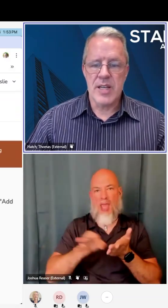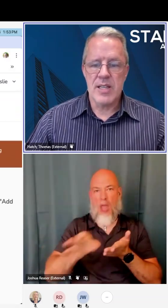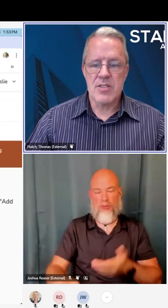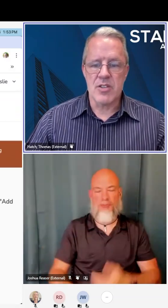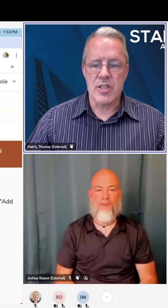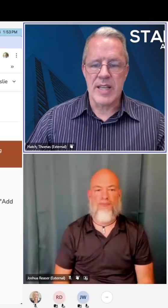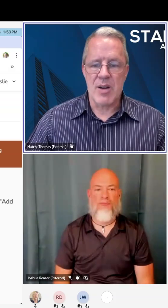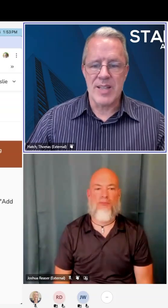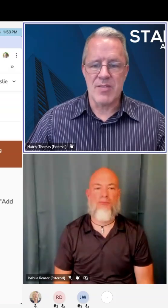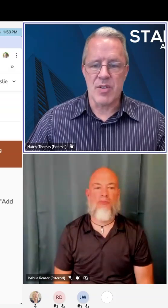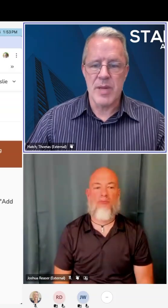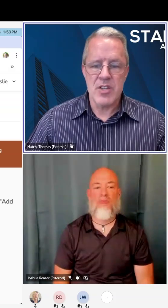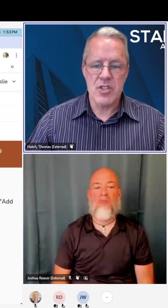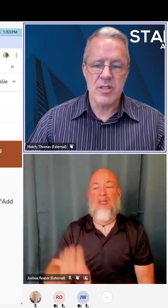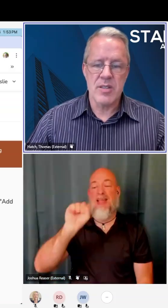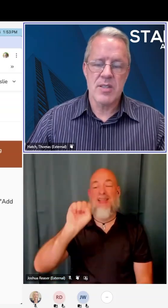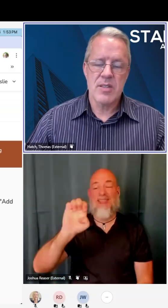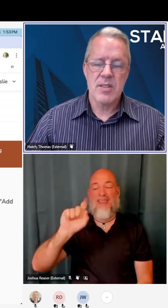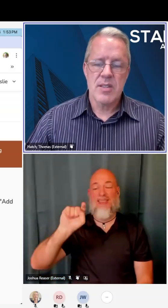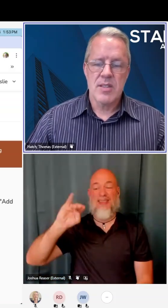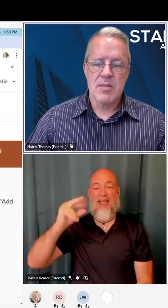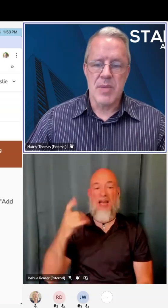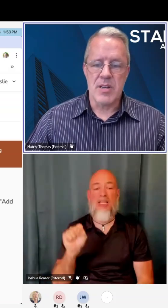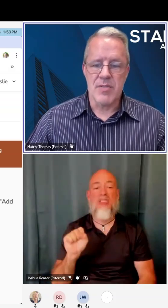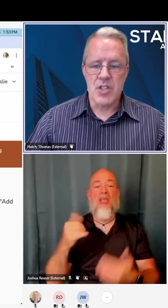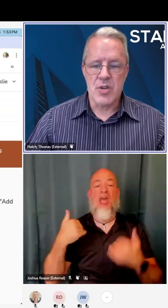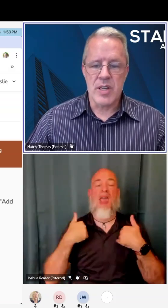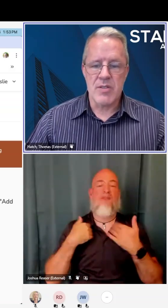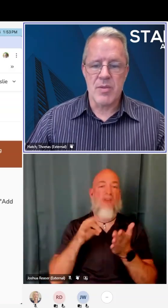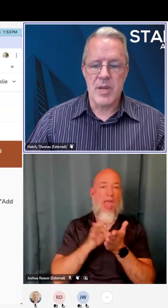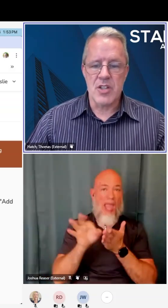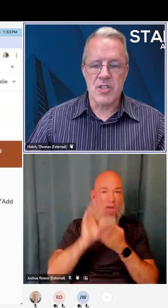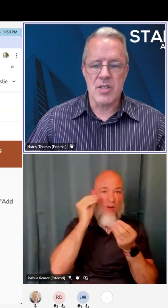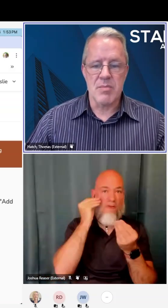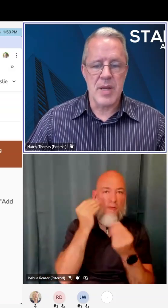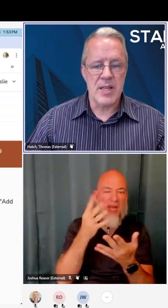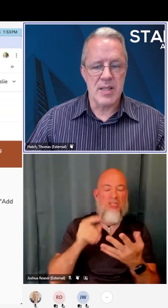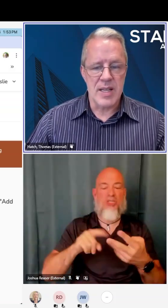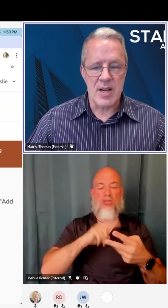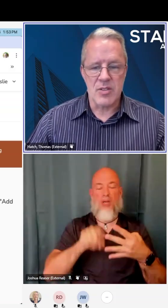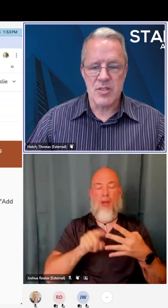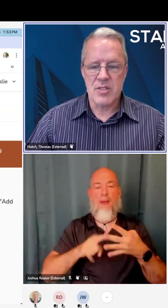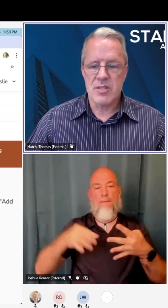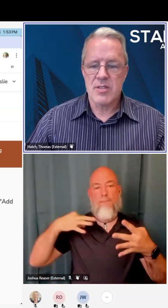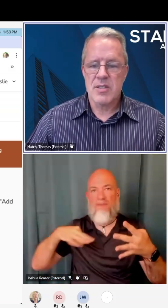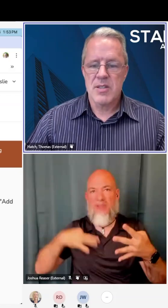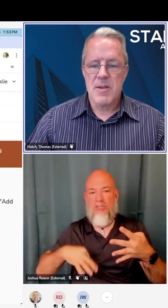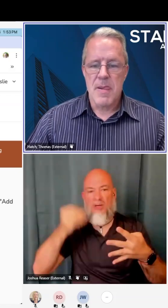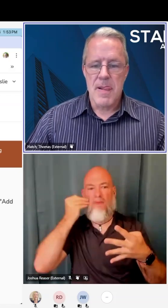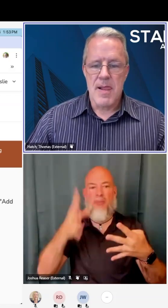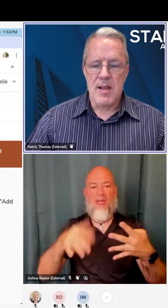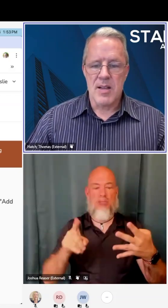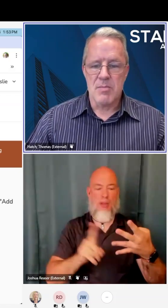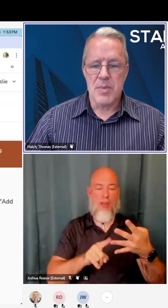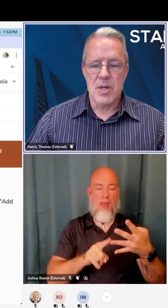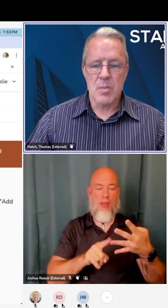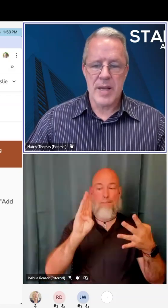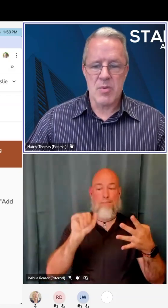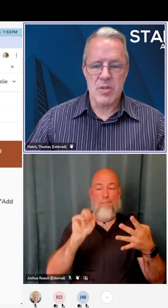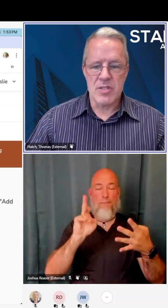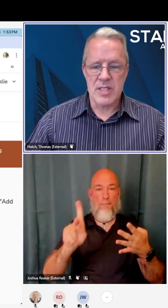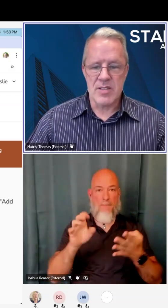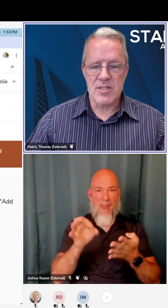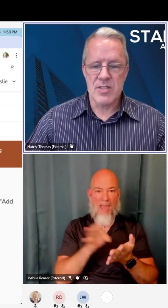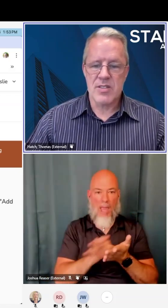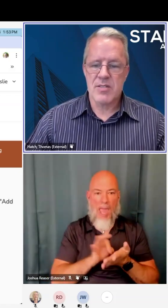Under settings, there's account information, beneficiary information, bank accounts, bill